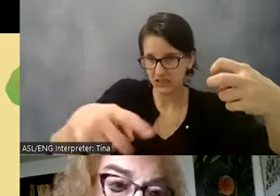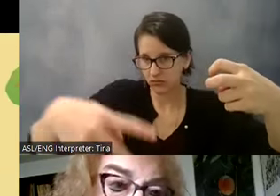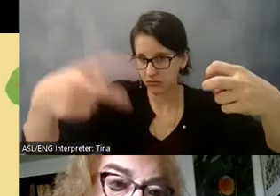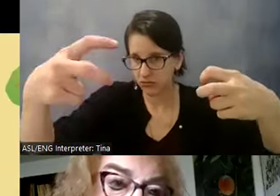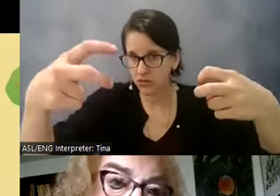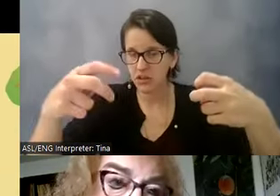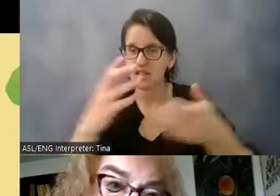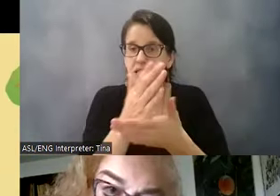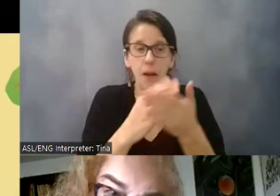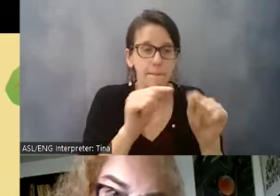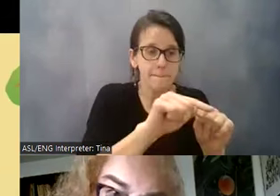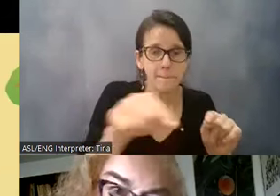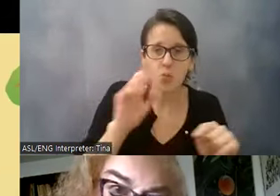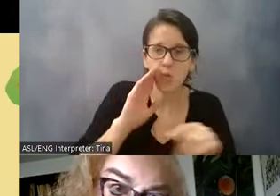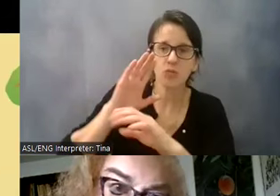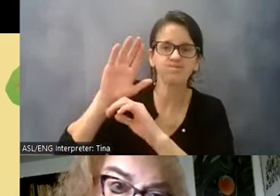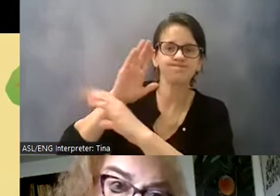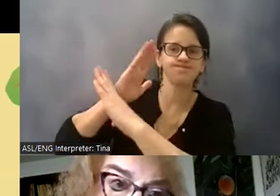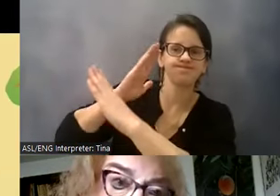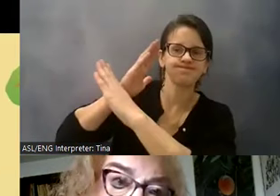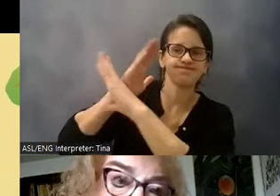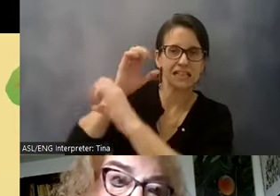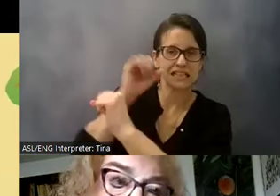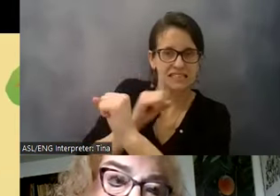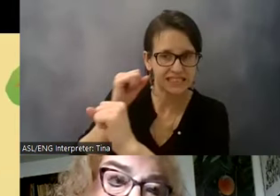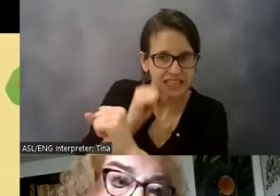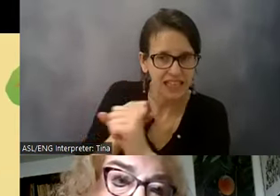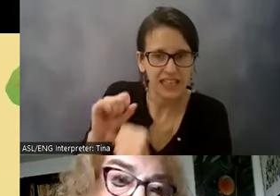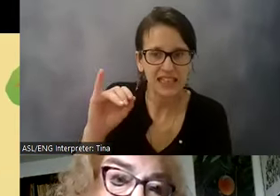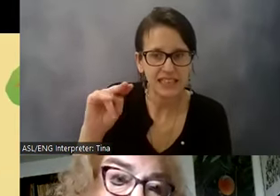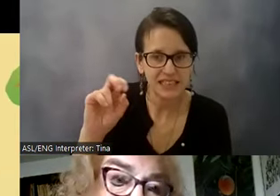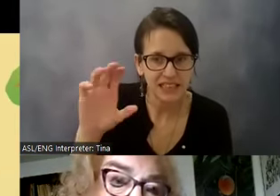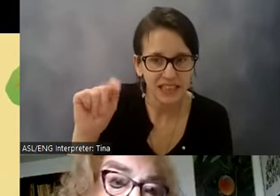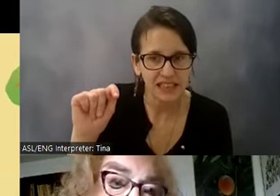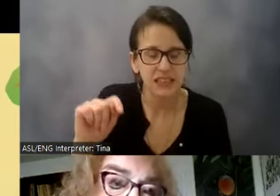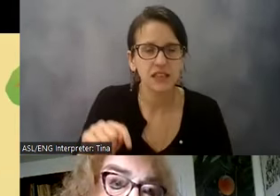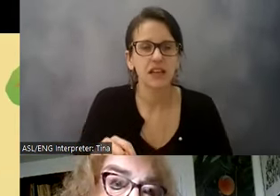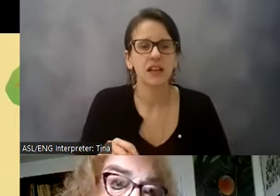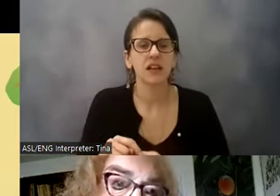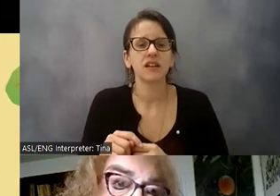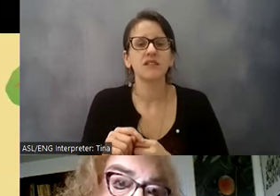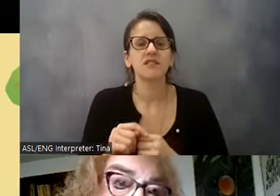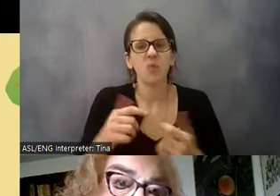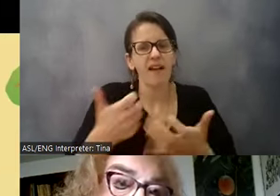insect repellent properties that are helping their companion plants. So